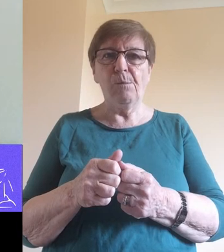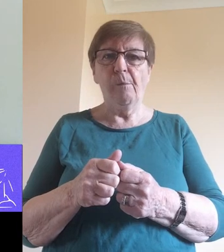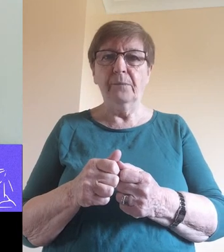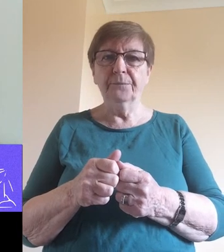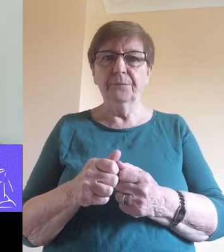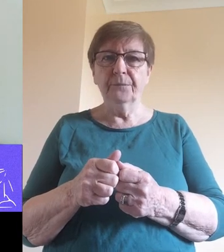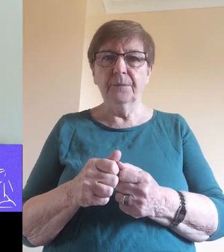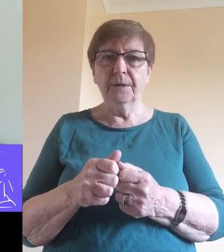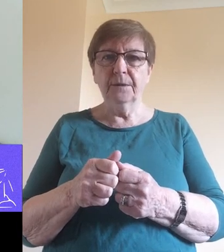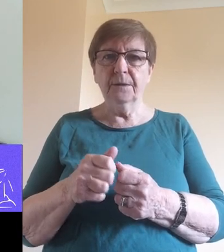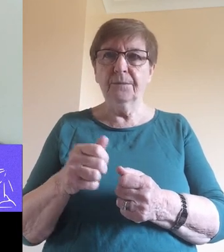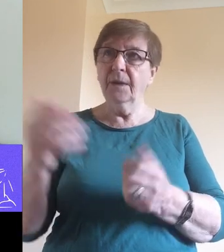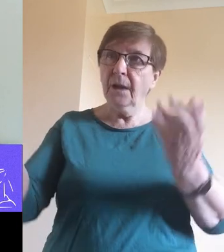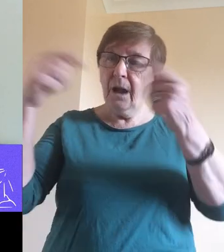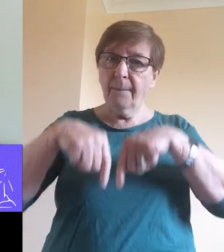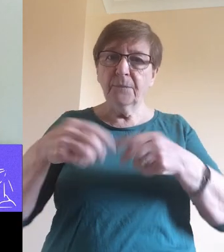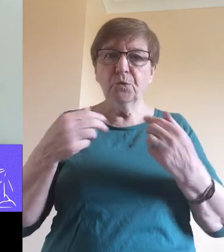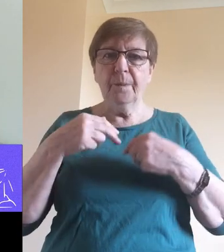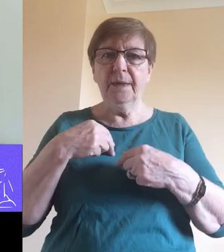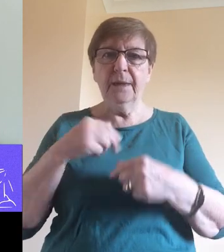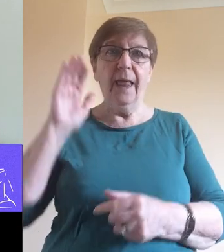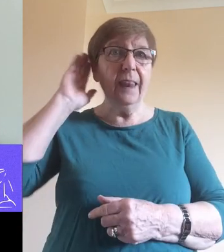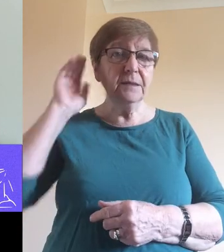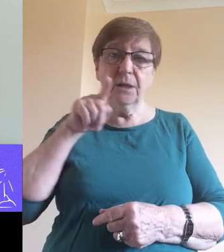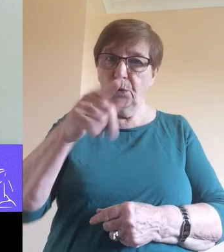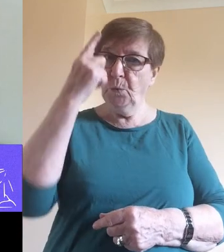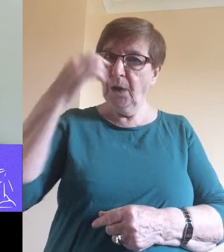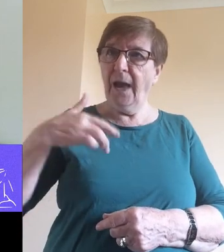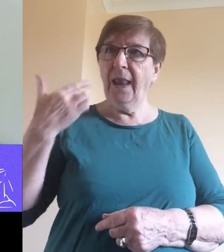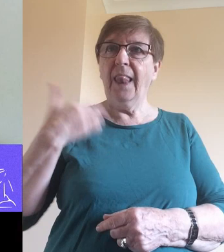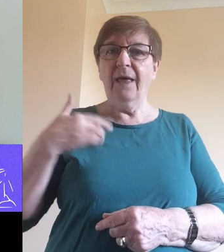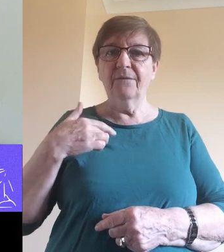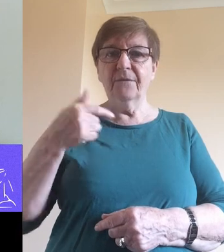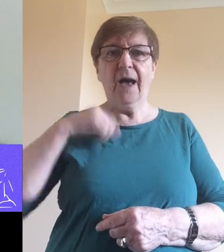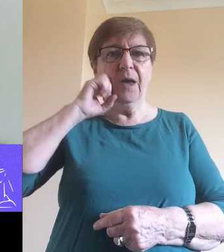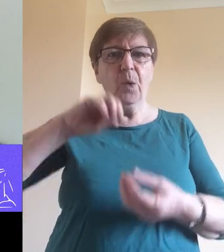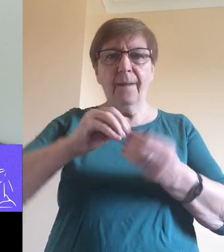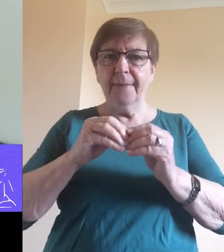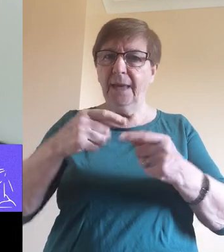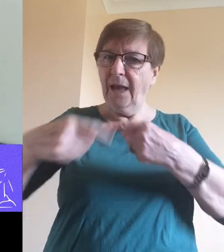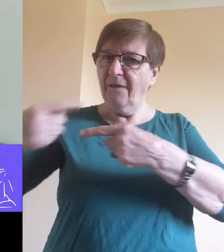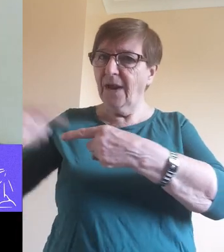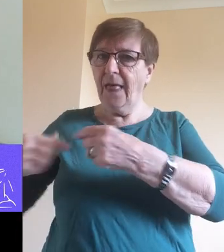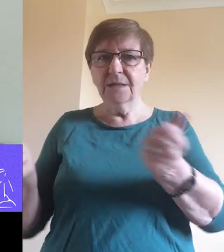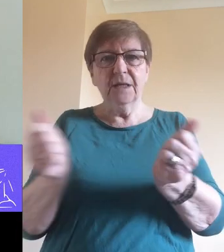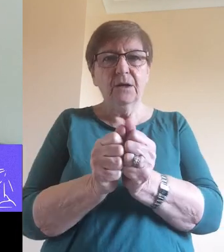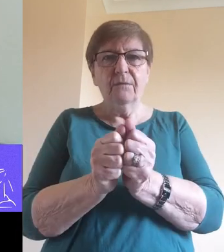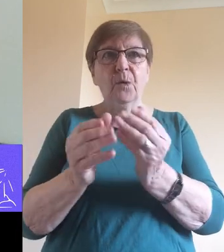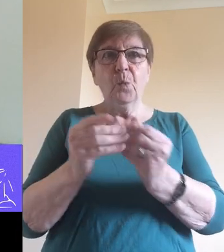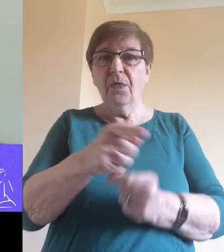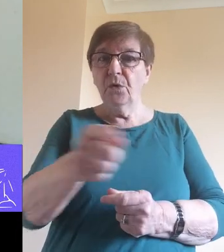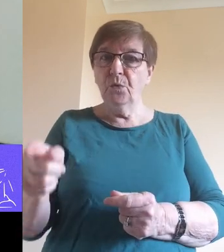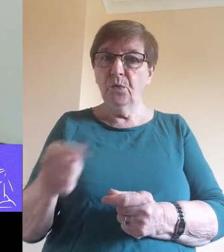Give ear and come to me. Listen, that you may live. I will make an everlasting covenant with you, my faithful